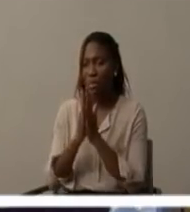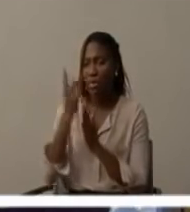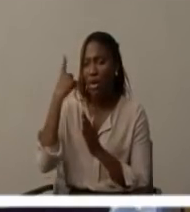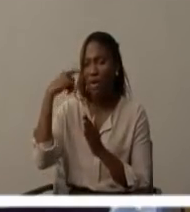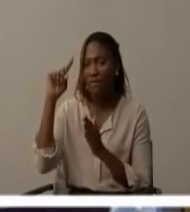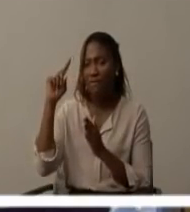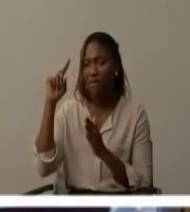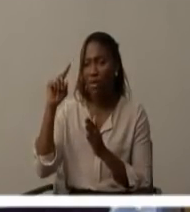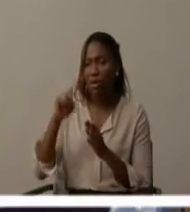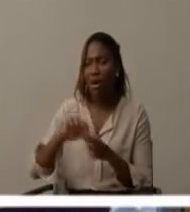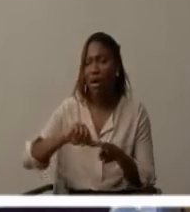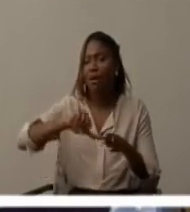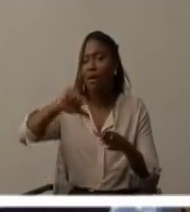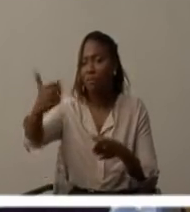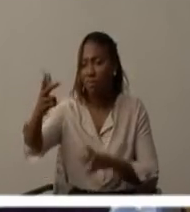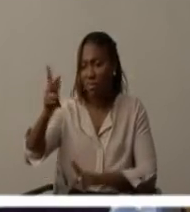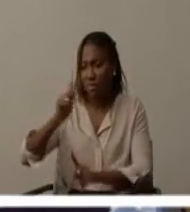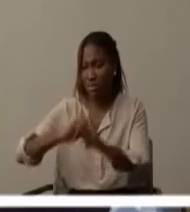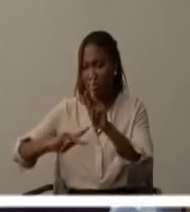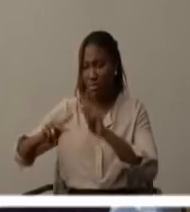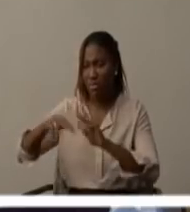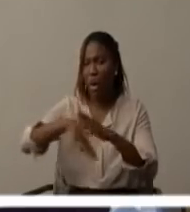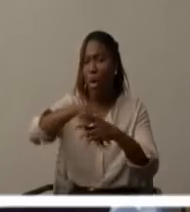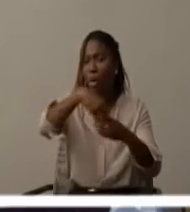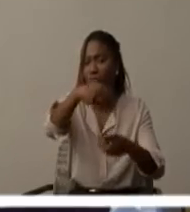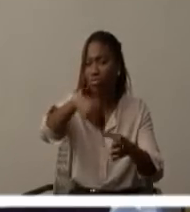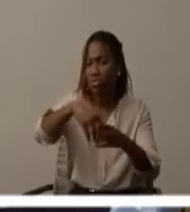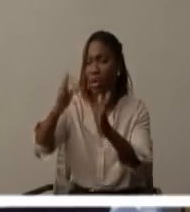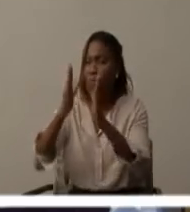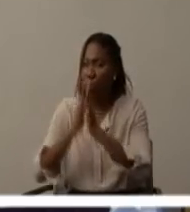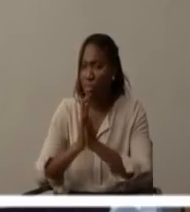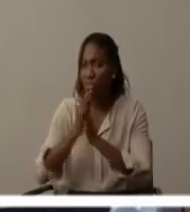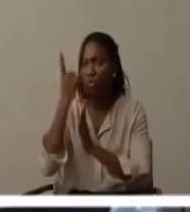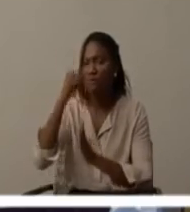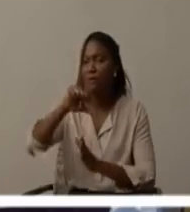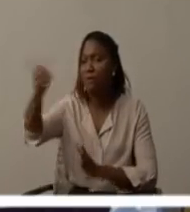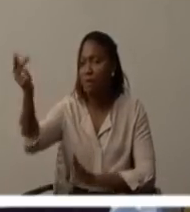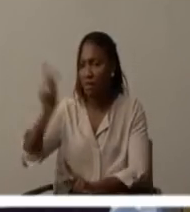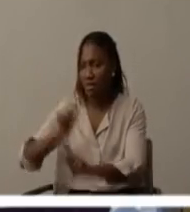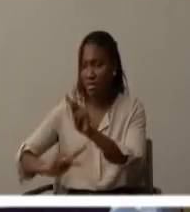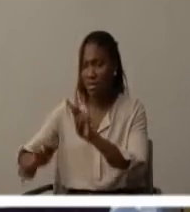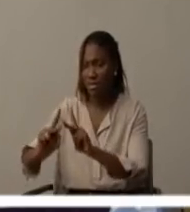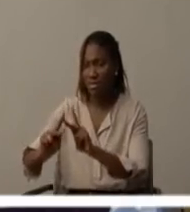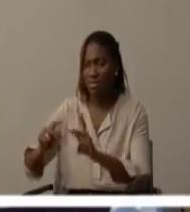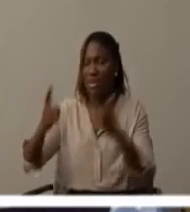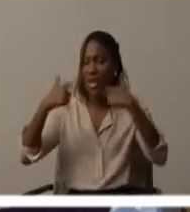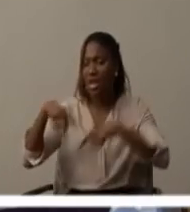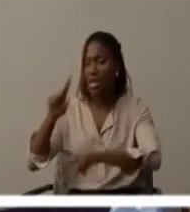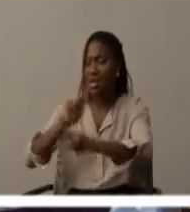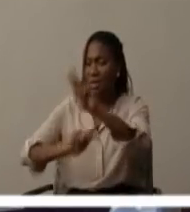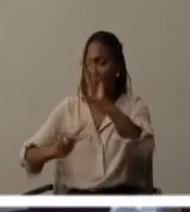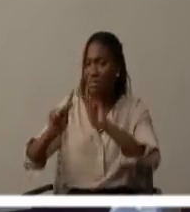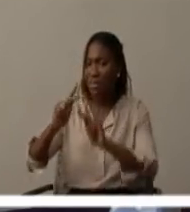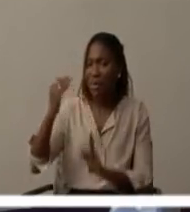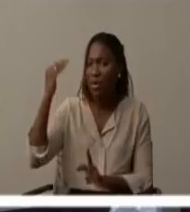list. Pray for them, that they may encounter Jesus as resurrection and